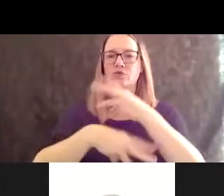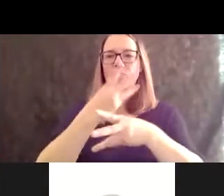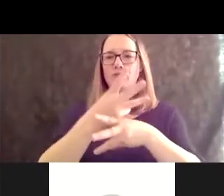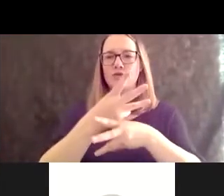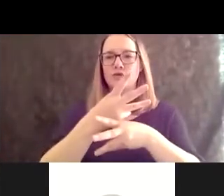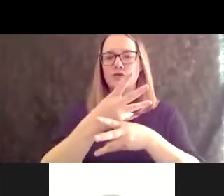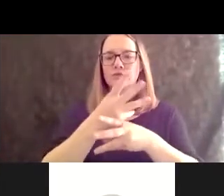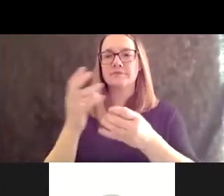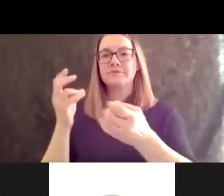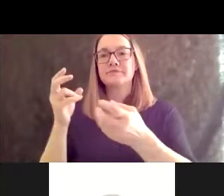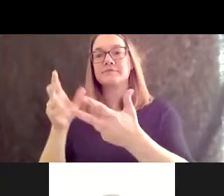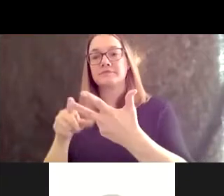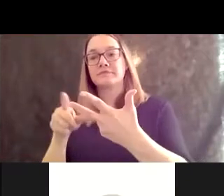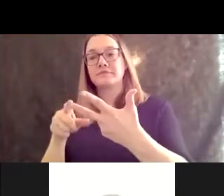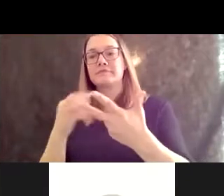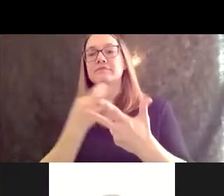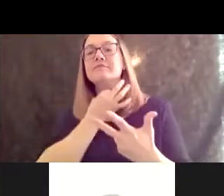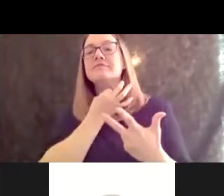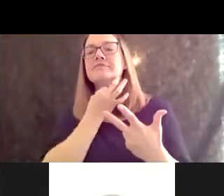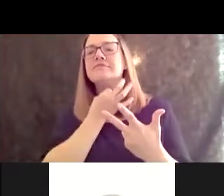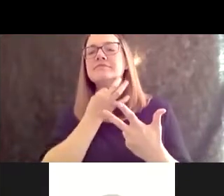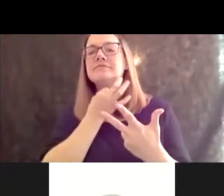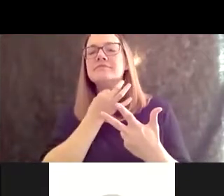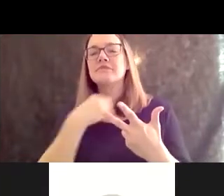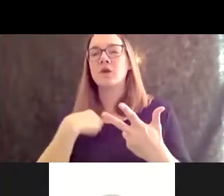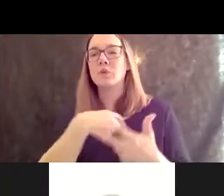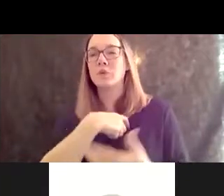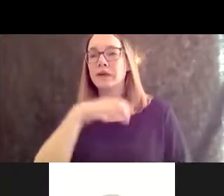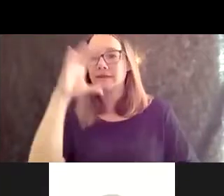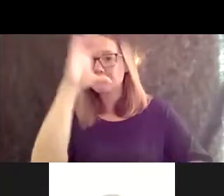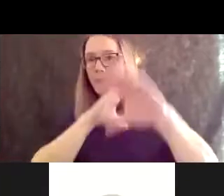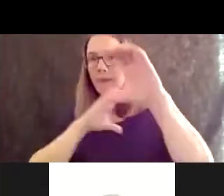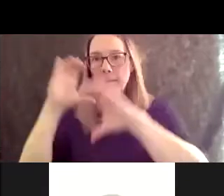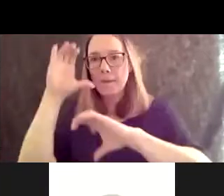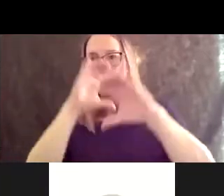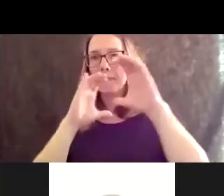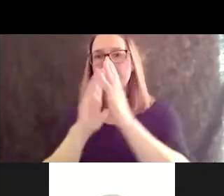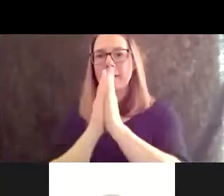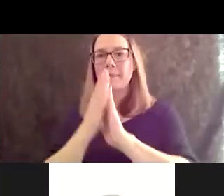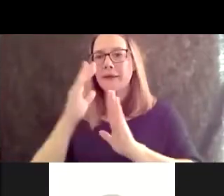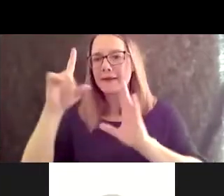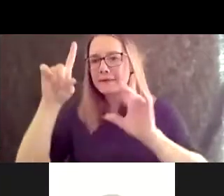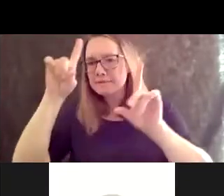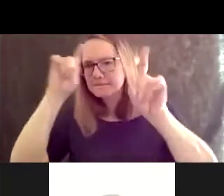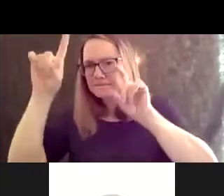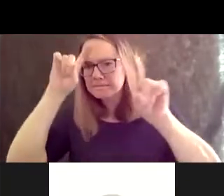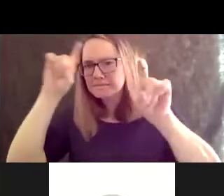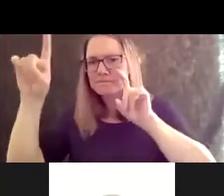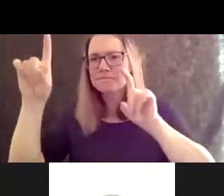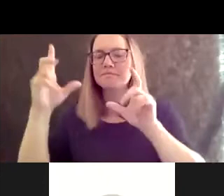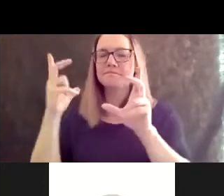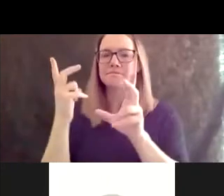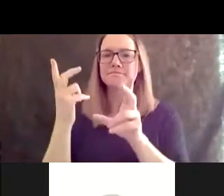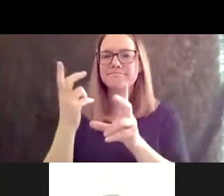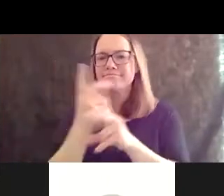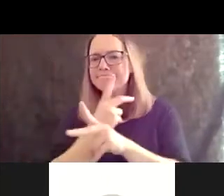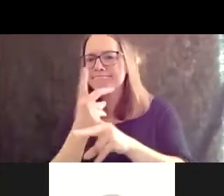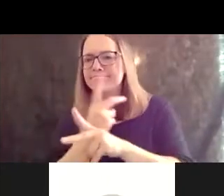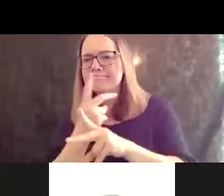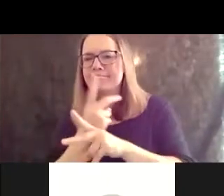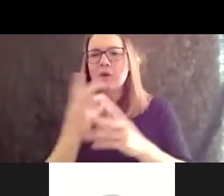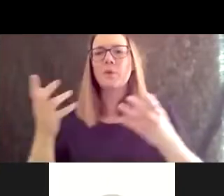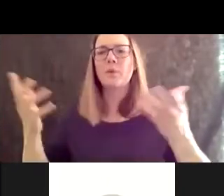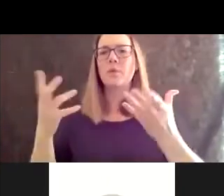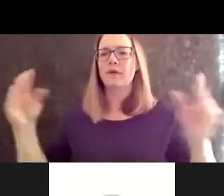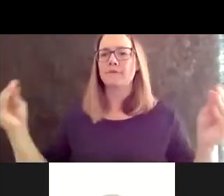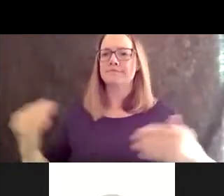And lastly, we have curiosity. So we explore being inquisitive and embracing our own curiosities and quirks, and also celebrating